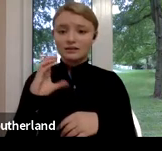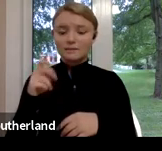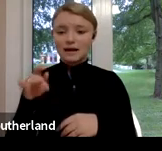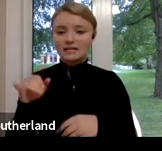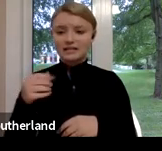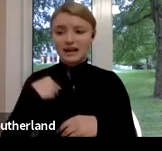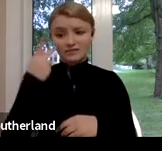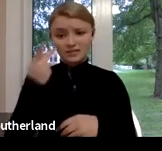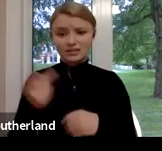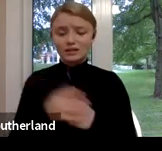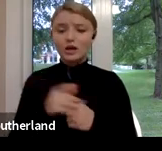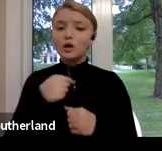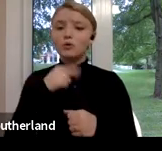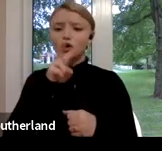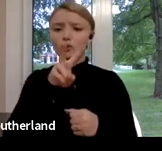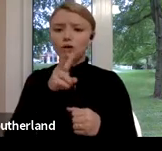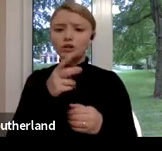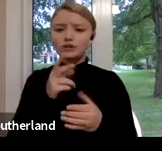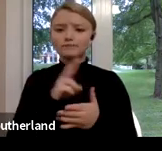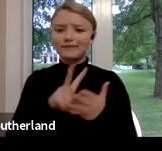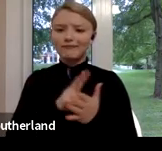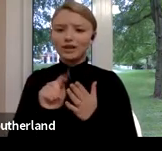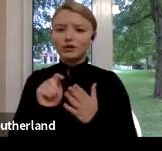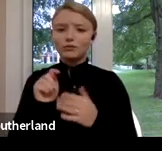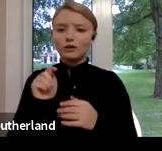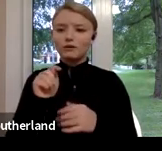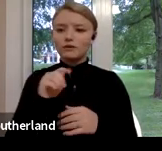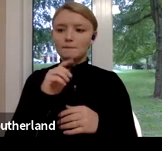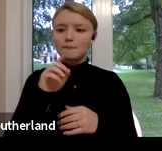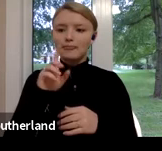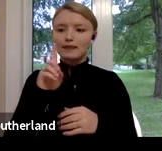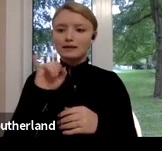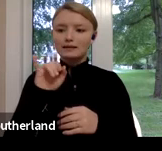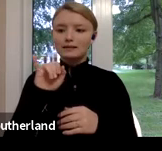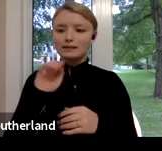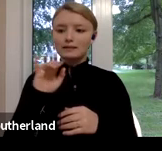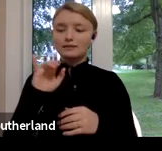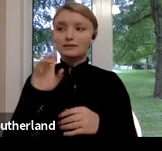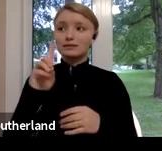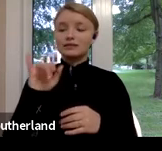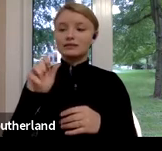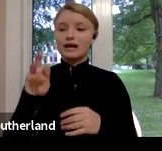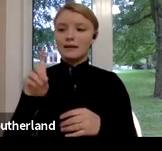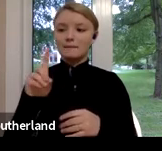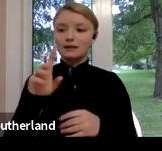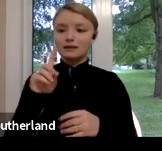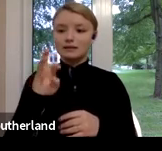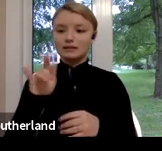going to watch a video of Diamond Debbie Erickson showing off the antioxidant power of Ningxia